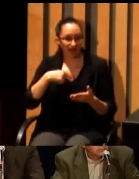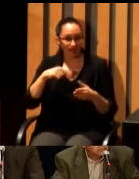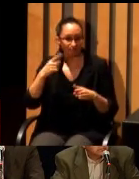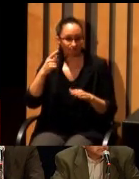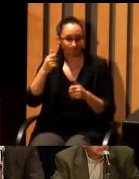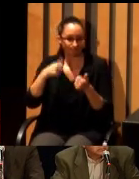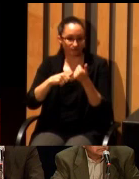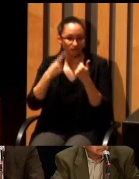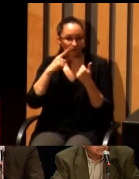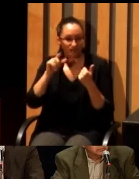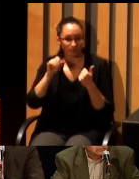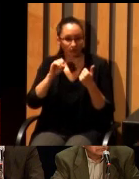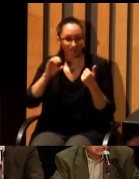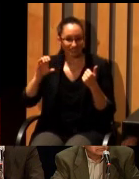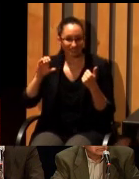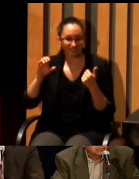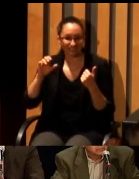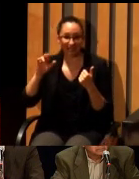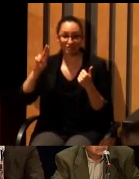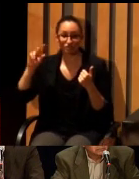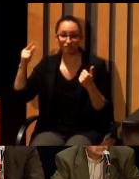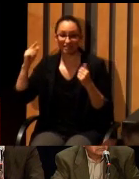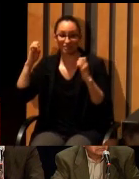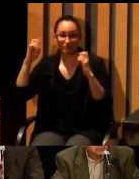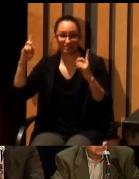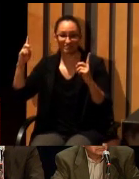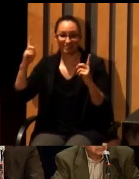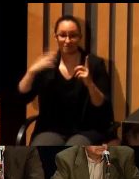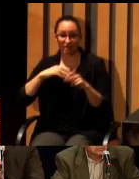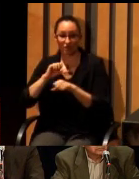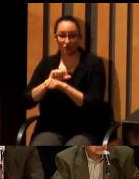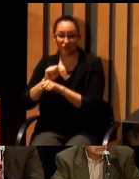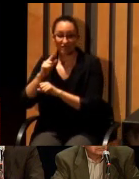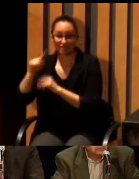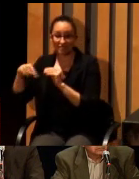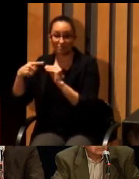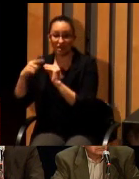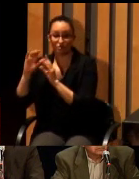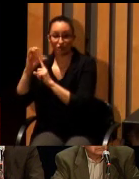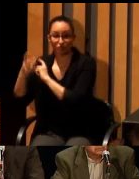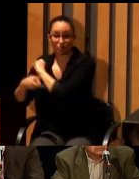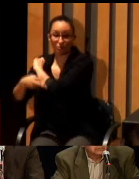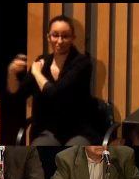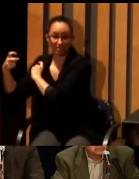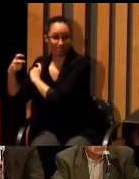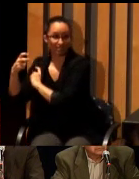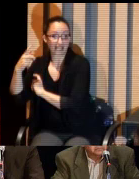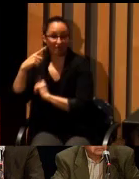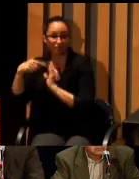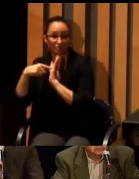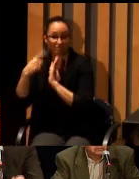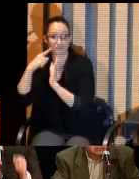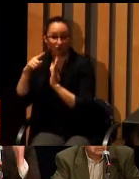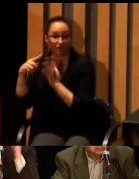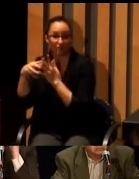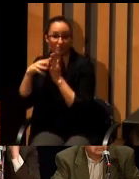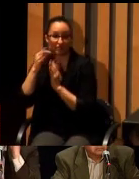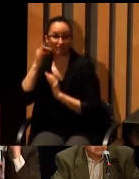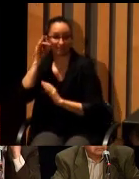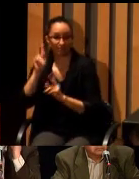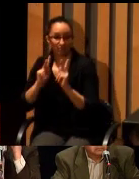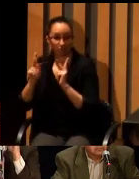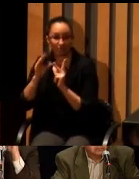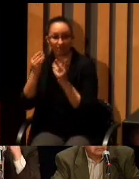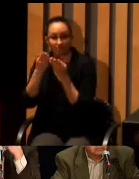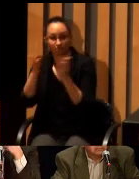education. My scholarly work has to do with cultural appropriations and representations of American Indian people in the broader world of American